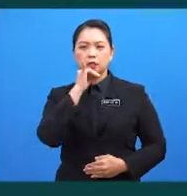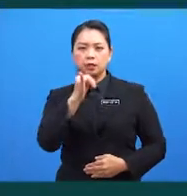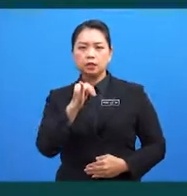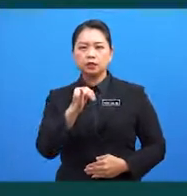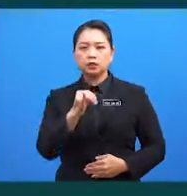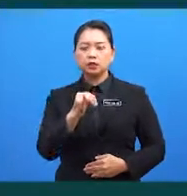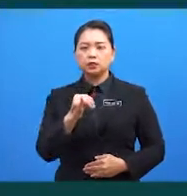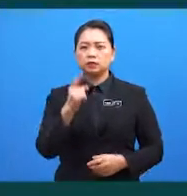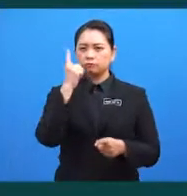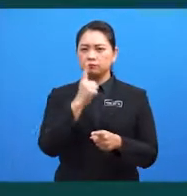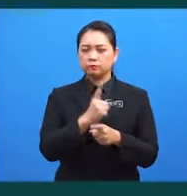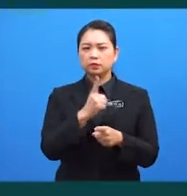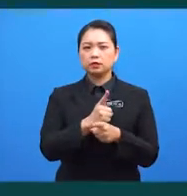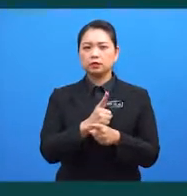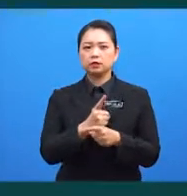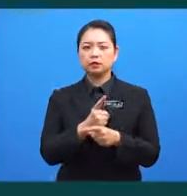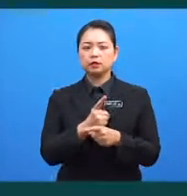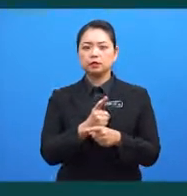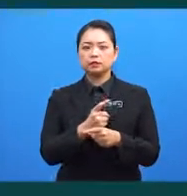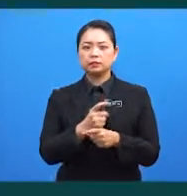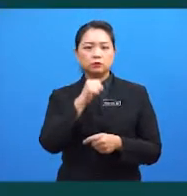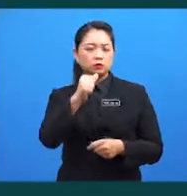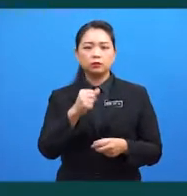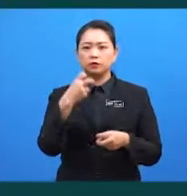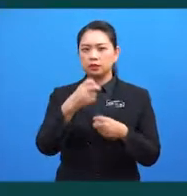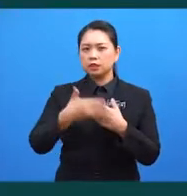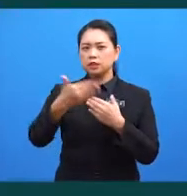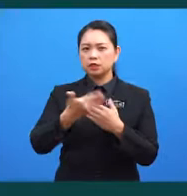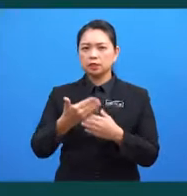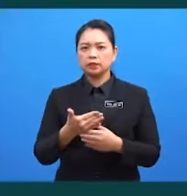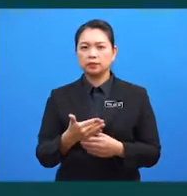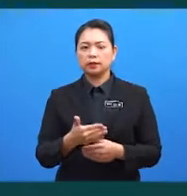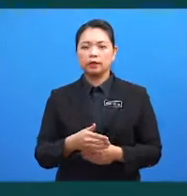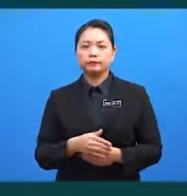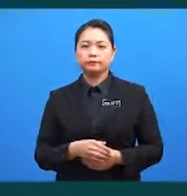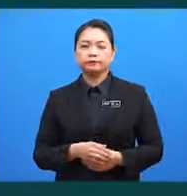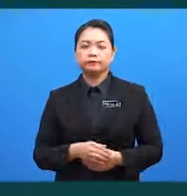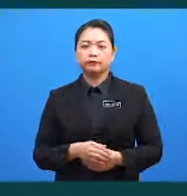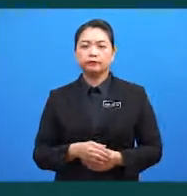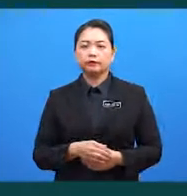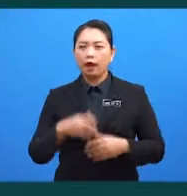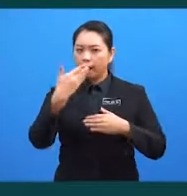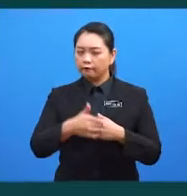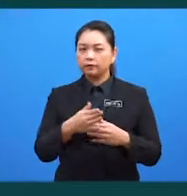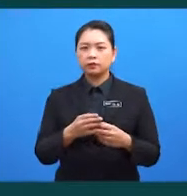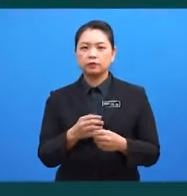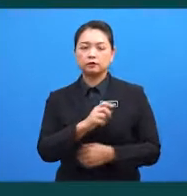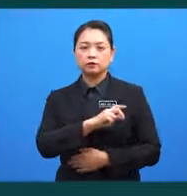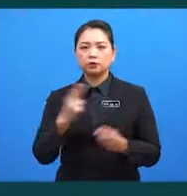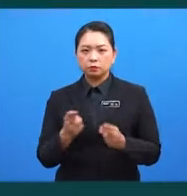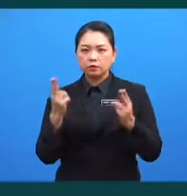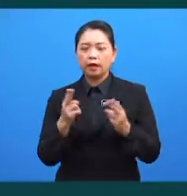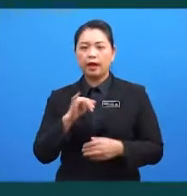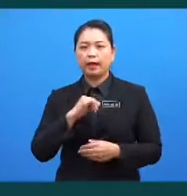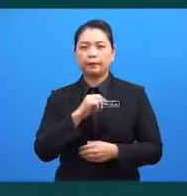as a piece of cake. It's not easy, but after a bit of a struggle, means using effort, I